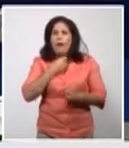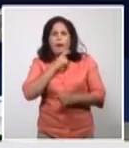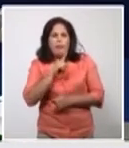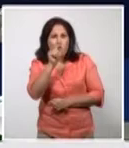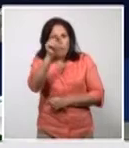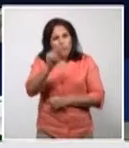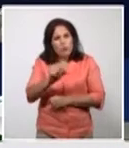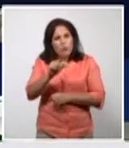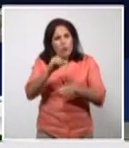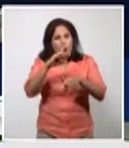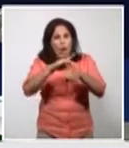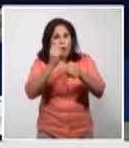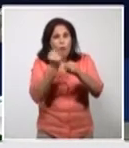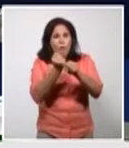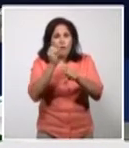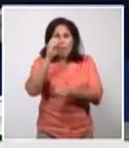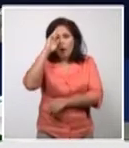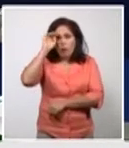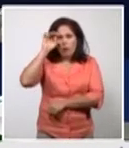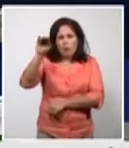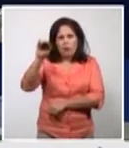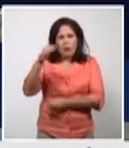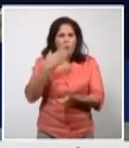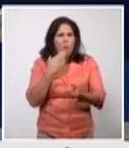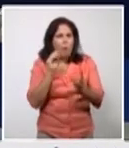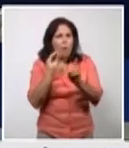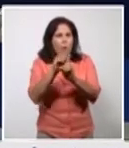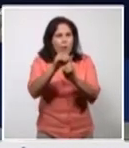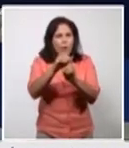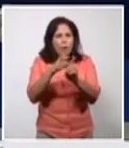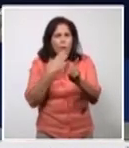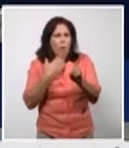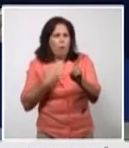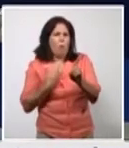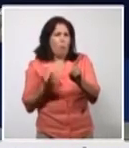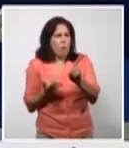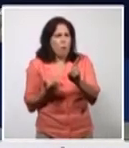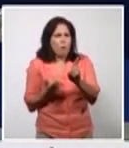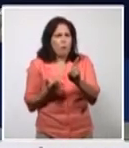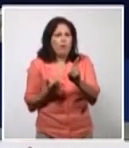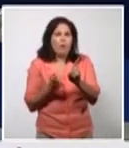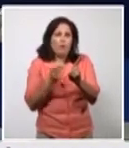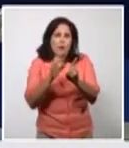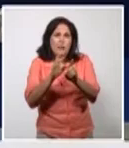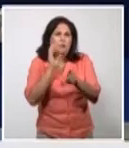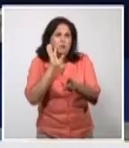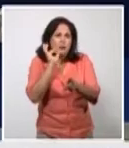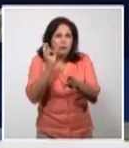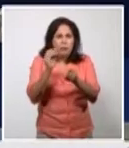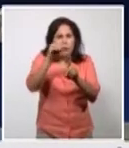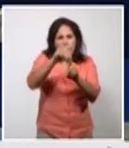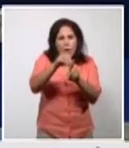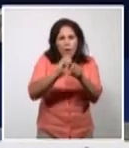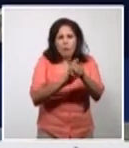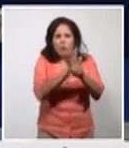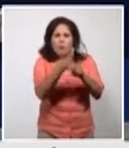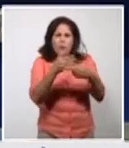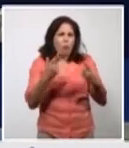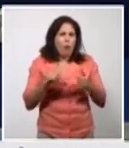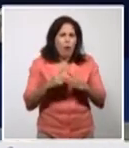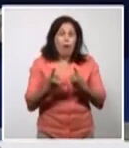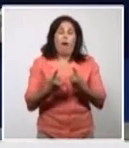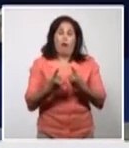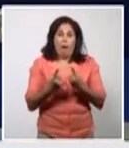confirmed cases are hospitalized, how is it possible for people to be infected from those cases?